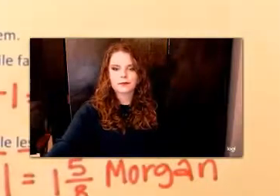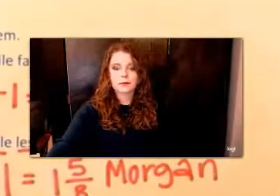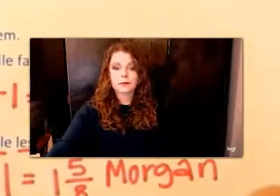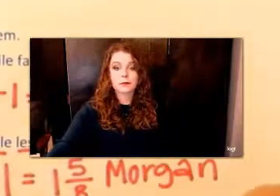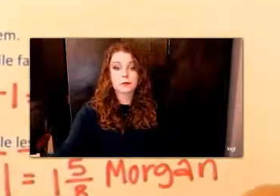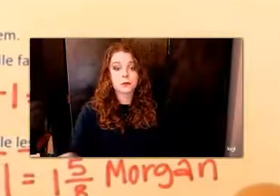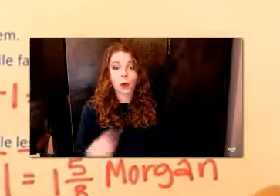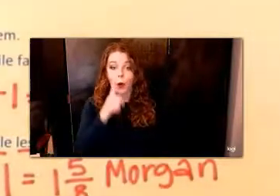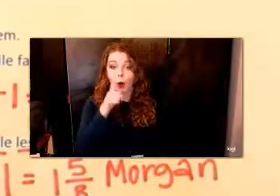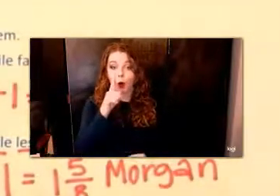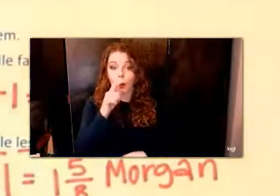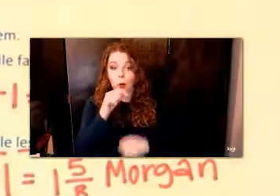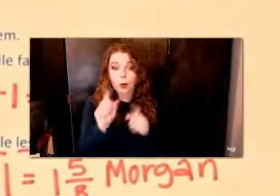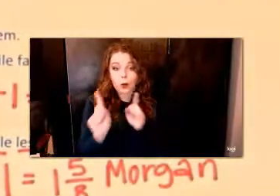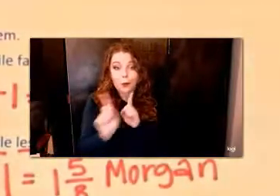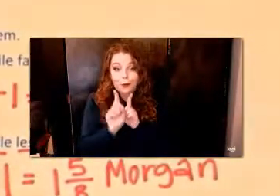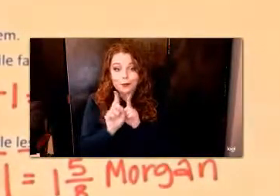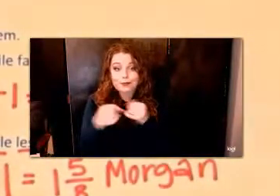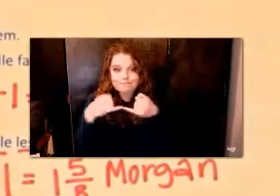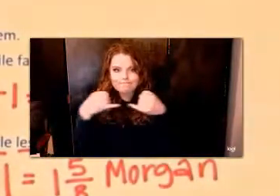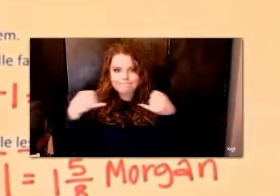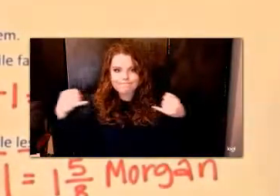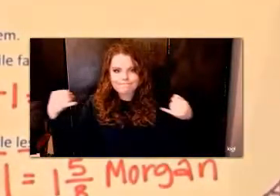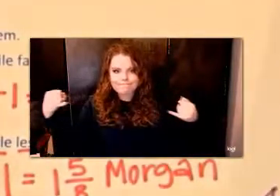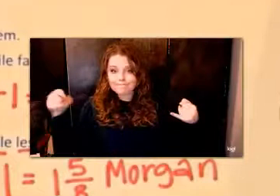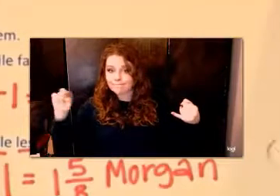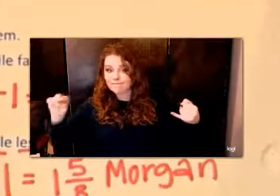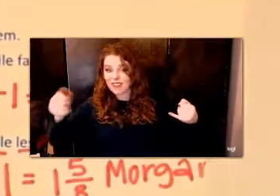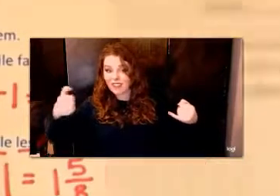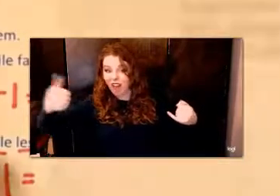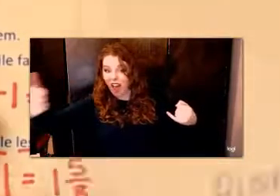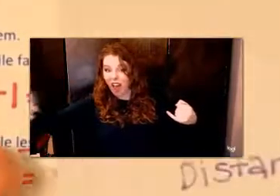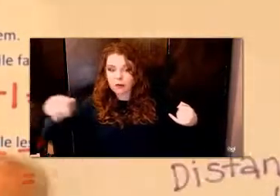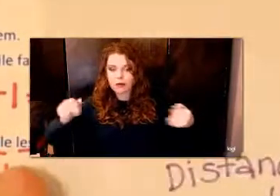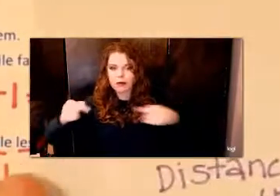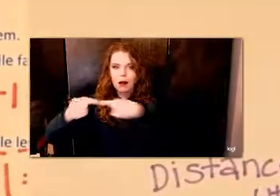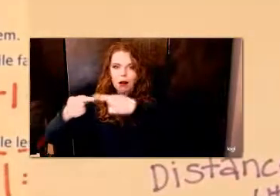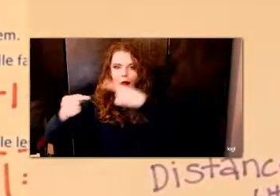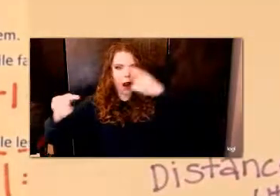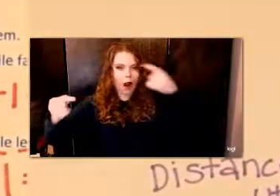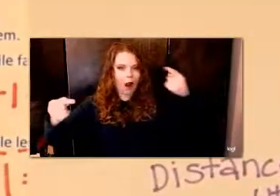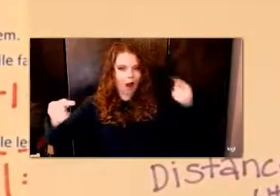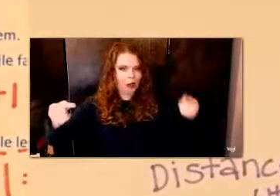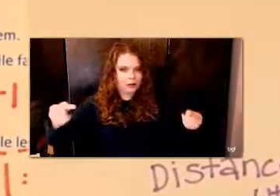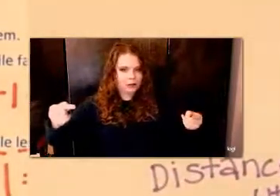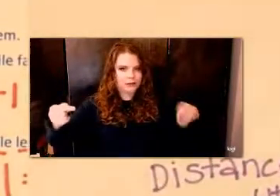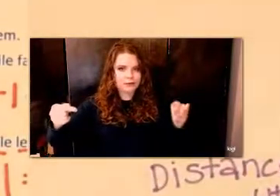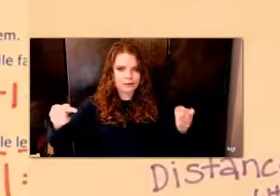And then the shortest, if I bring in my data back in for you to see, the shortest distance